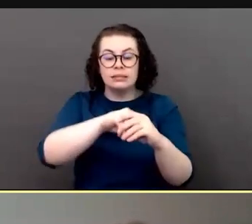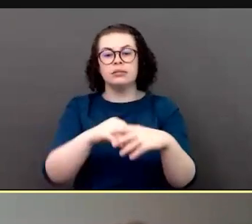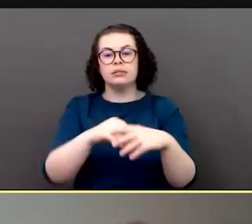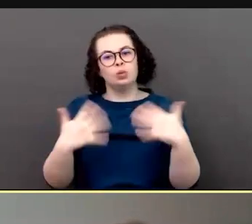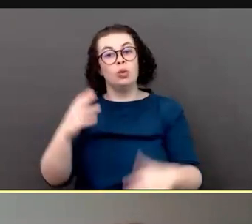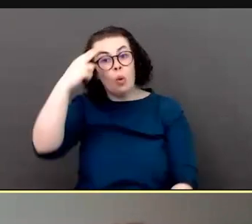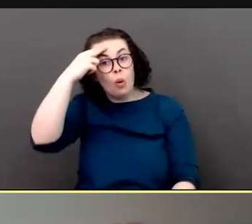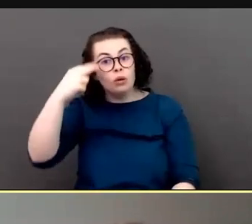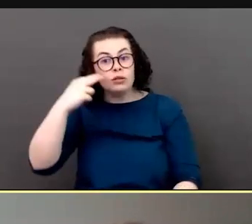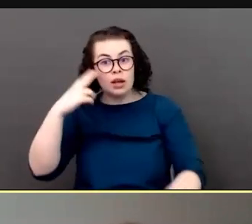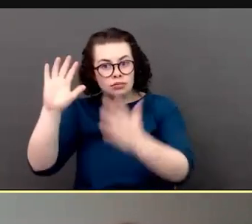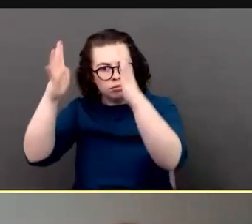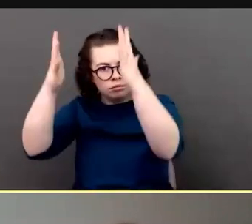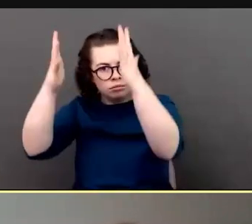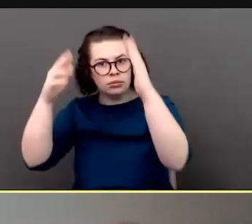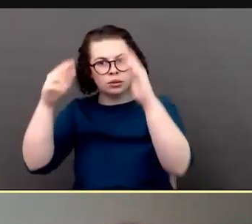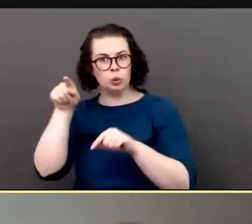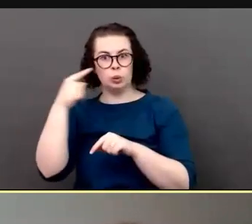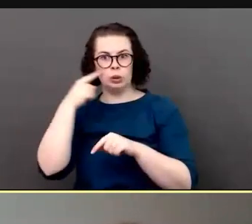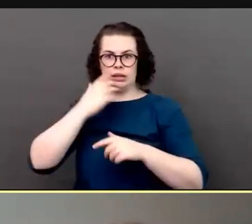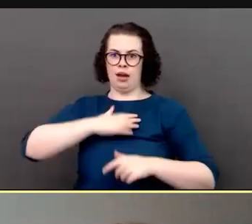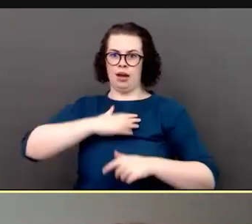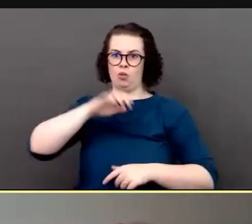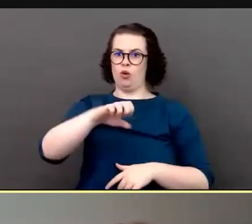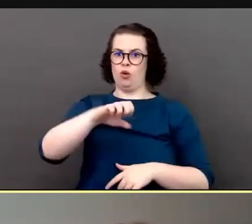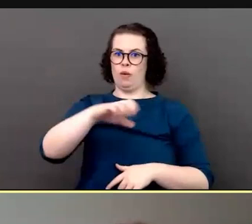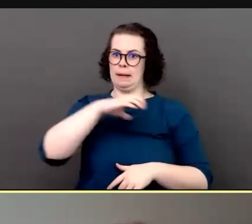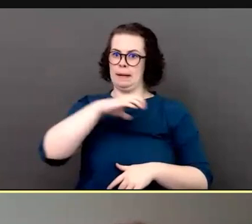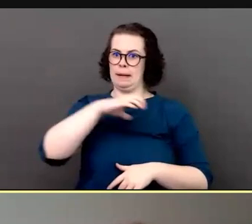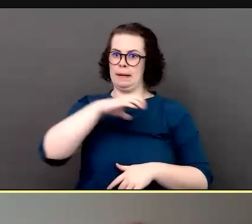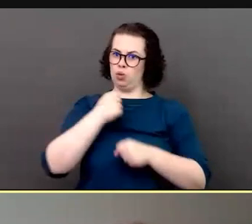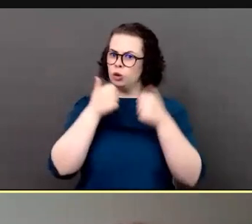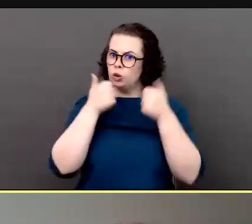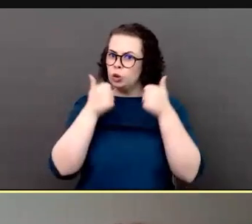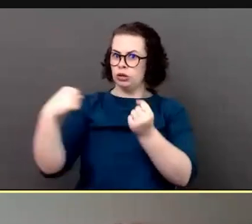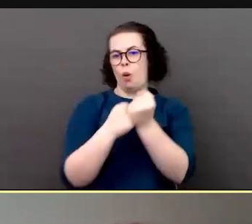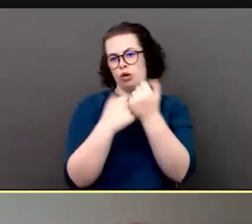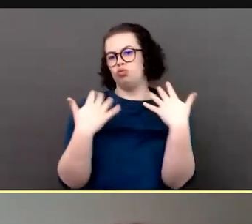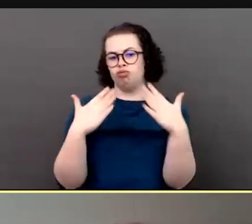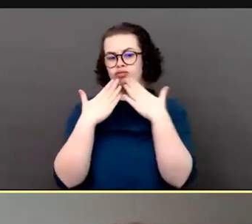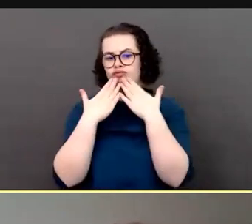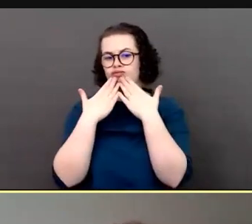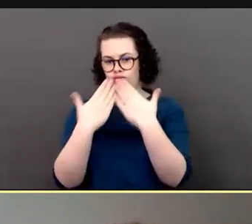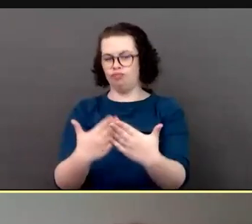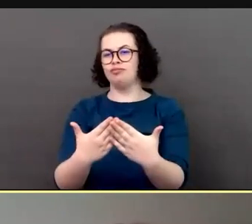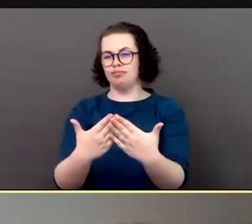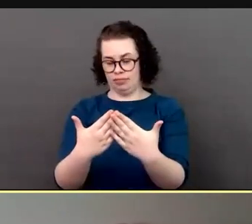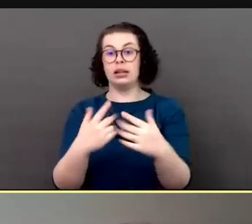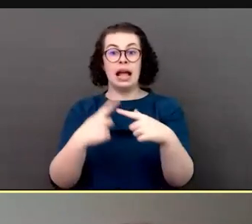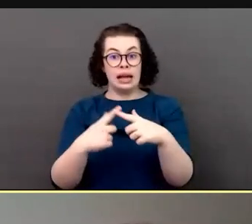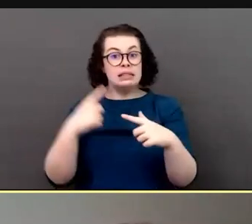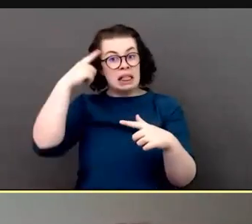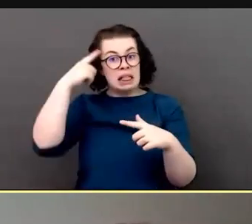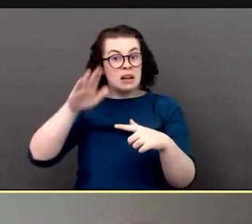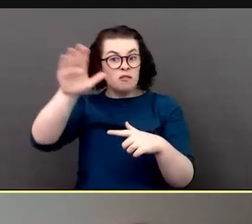congratulations for recognizing the new European Bauhaus as a good initiative. And I'm sure that in the years to come, we will have a lot to say in this